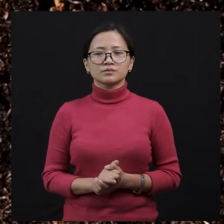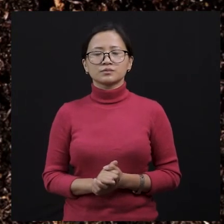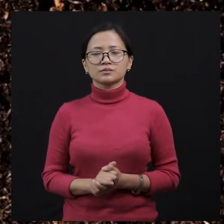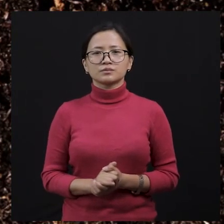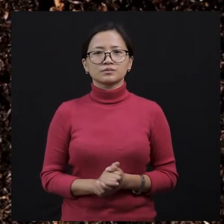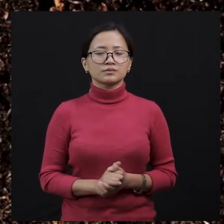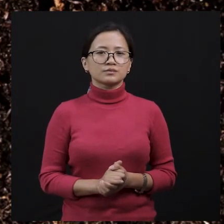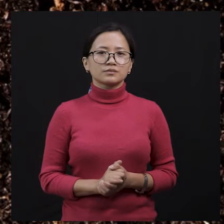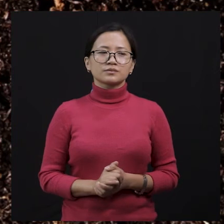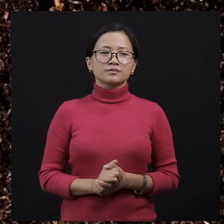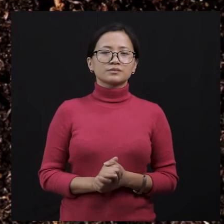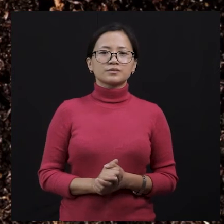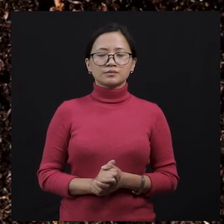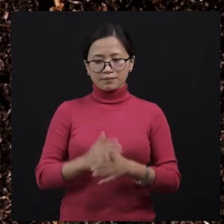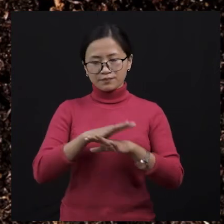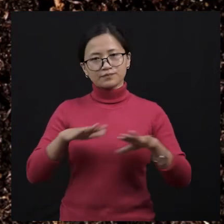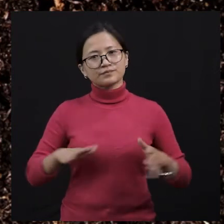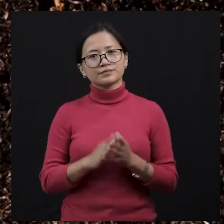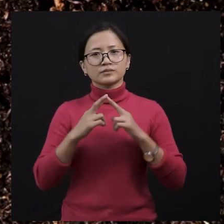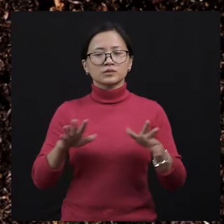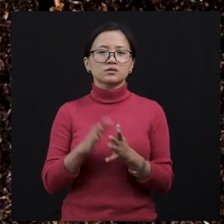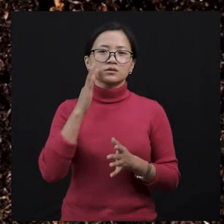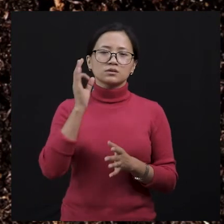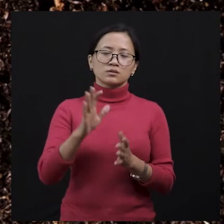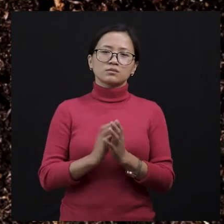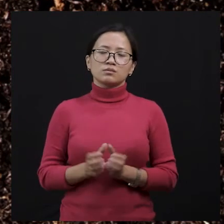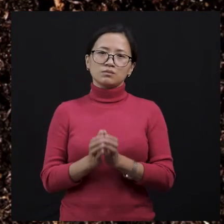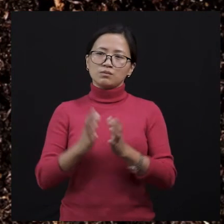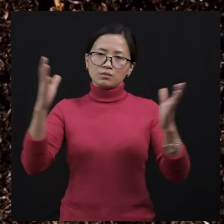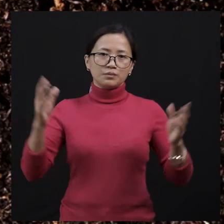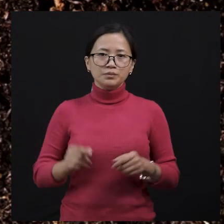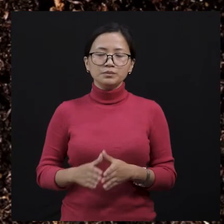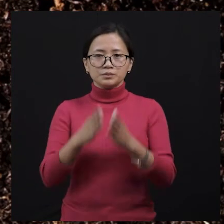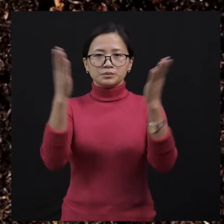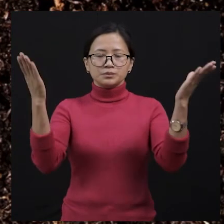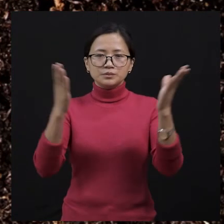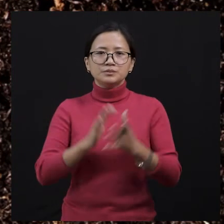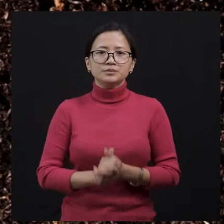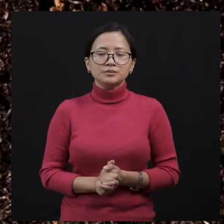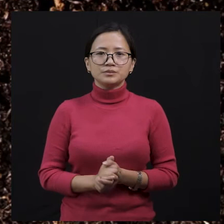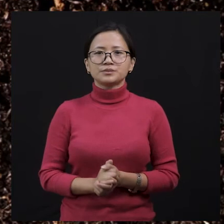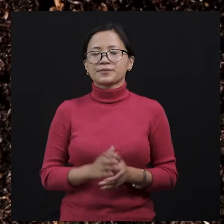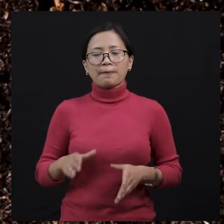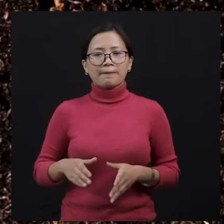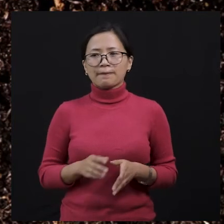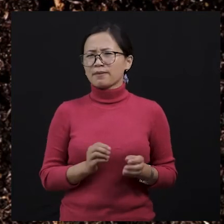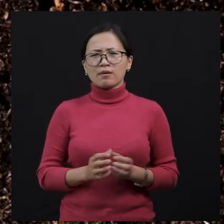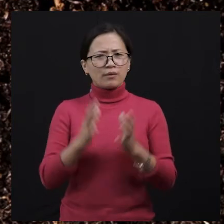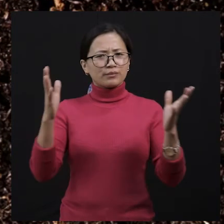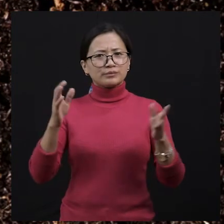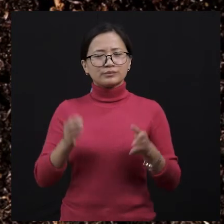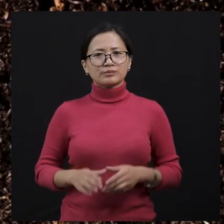plant more trees. Now, students, it is very important to plant more trees because if we don't plant more